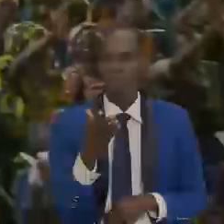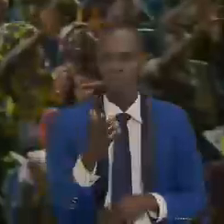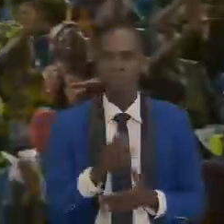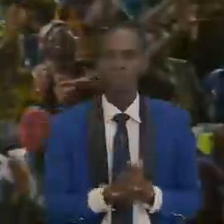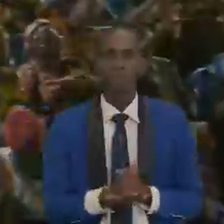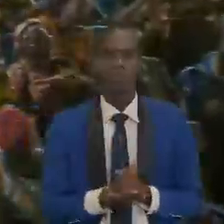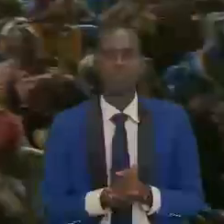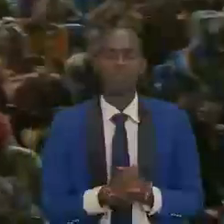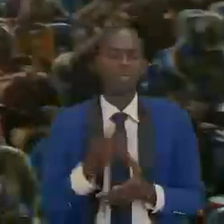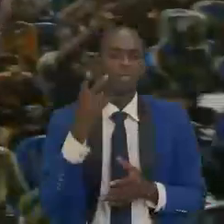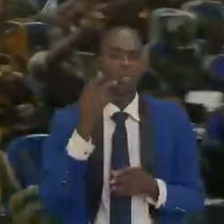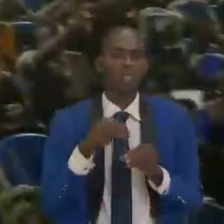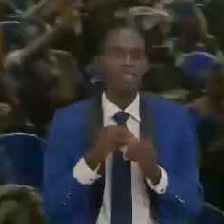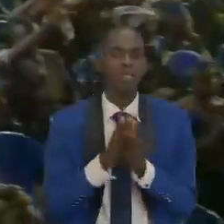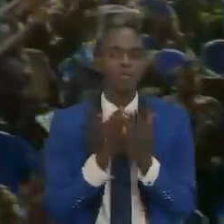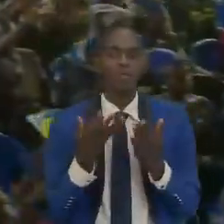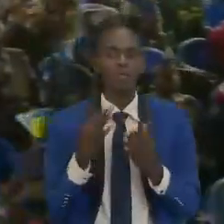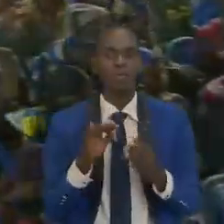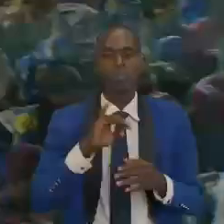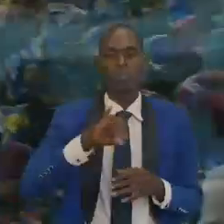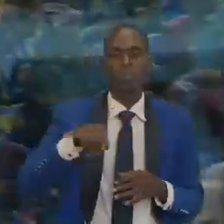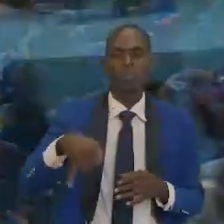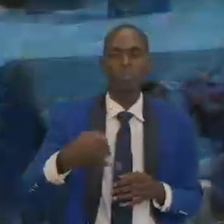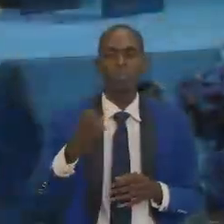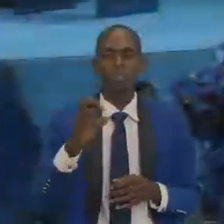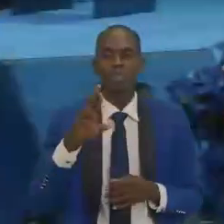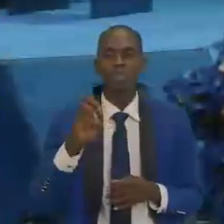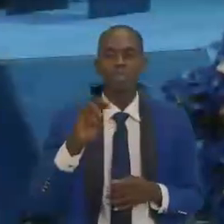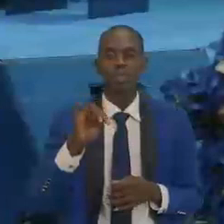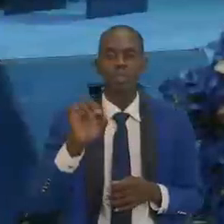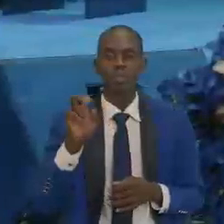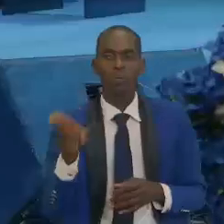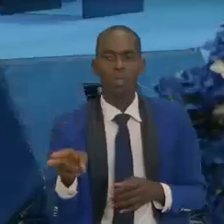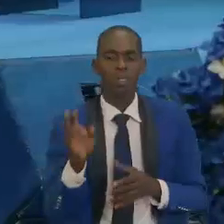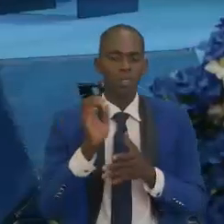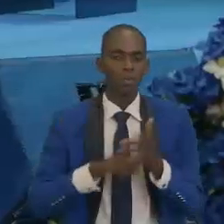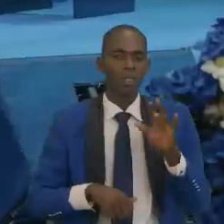Look at Jeremiah chapter 17. I'm reading from verse 14.